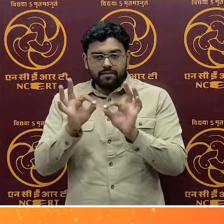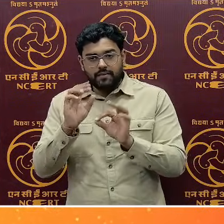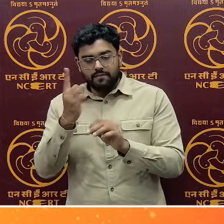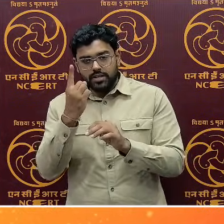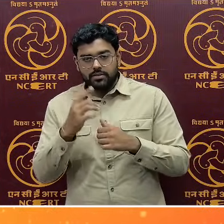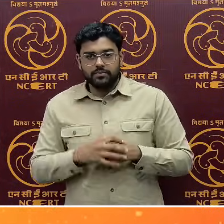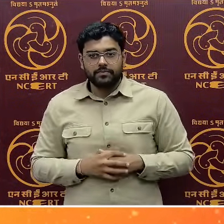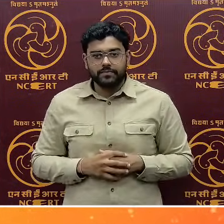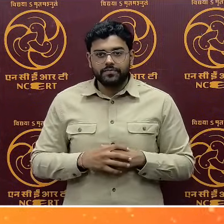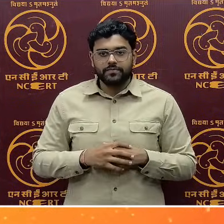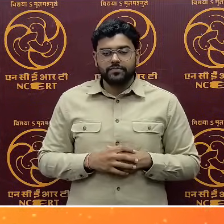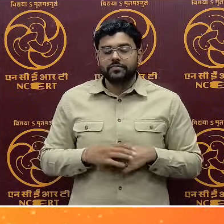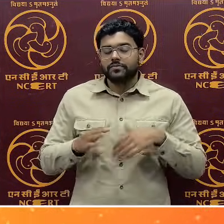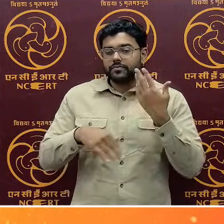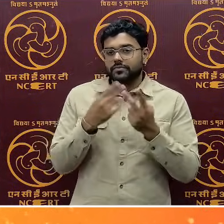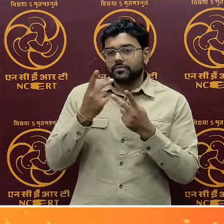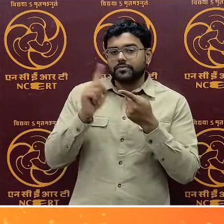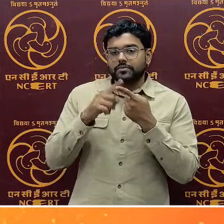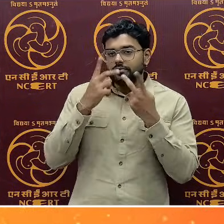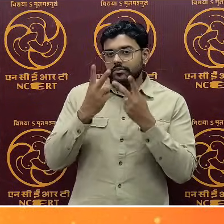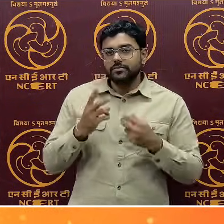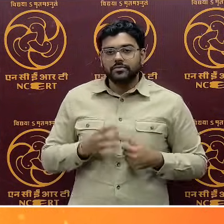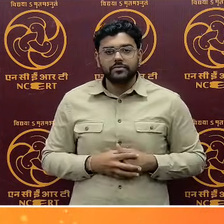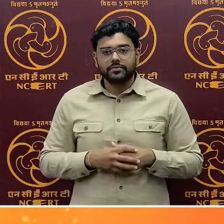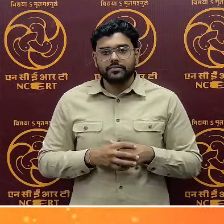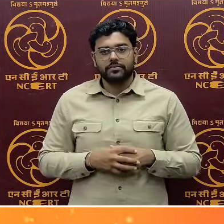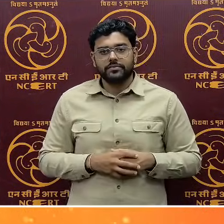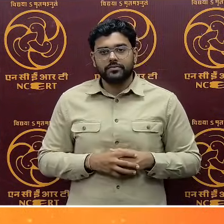what happens next.